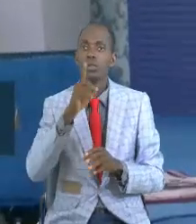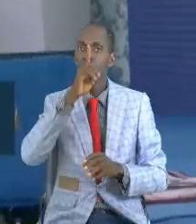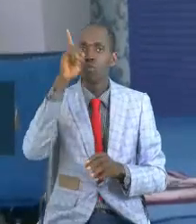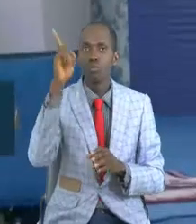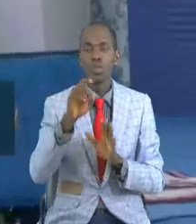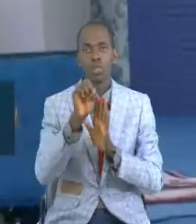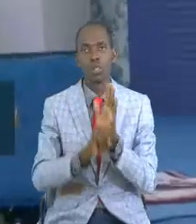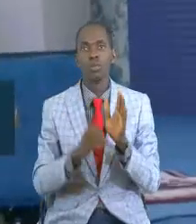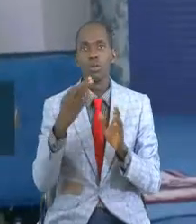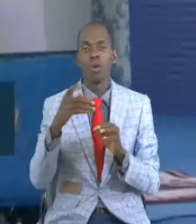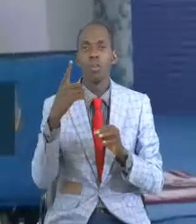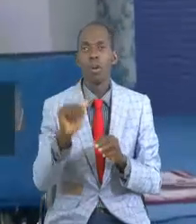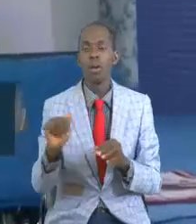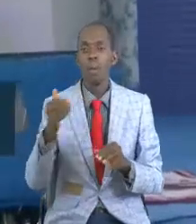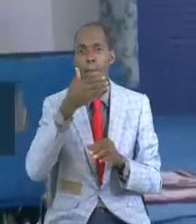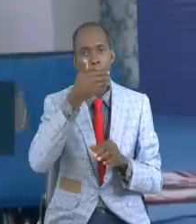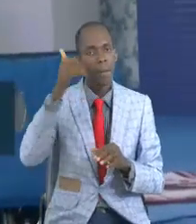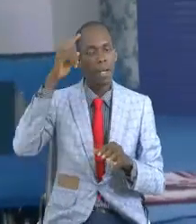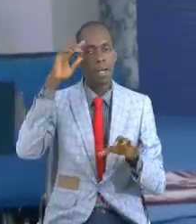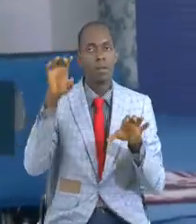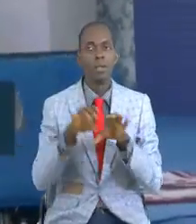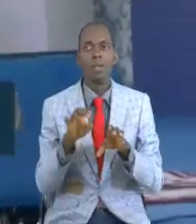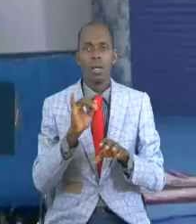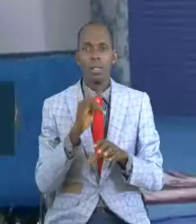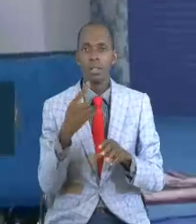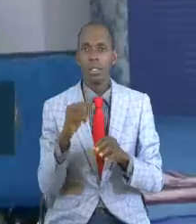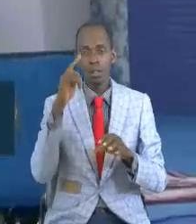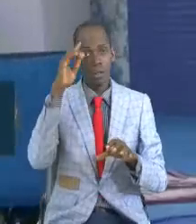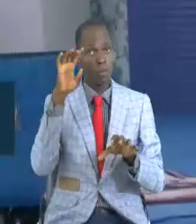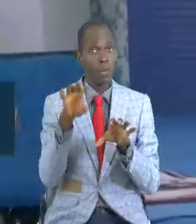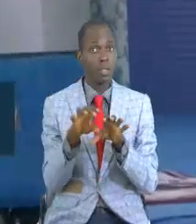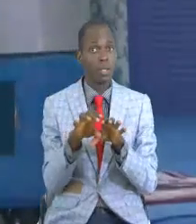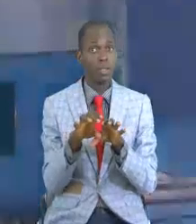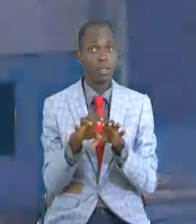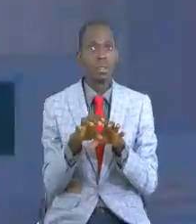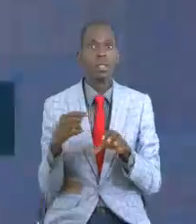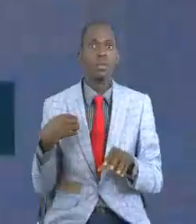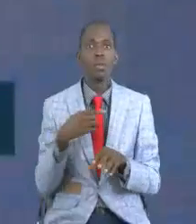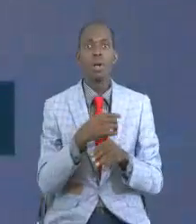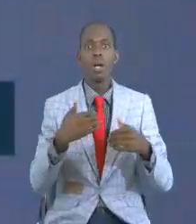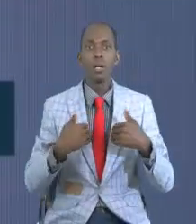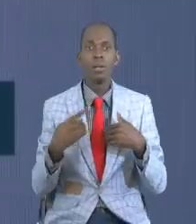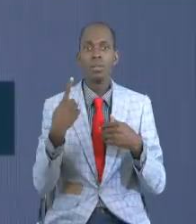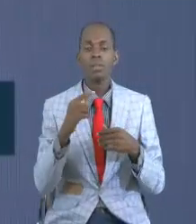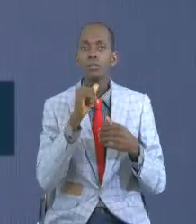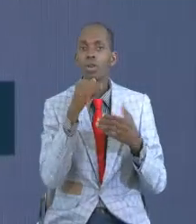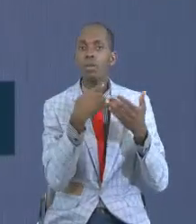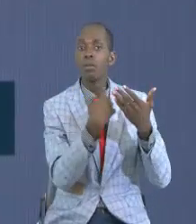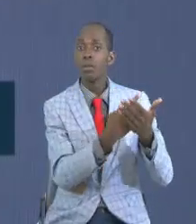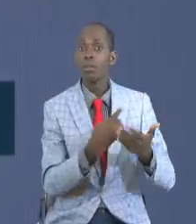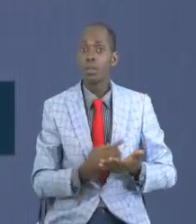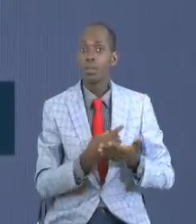the beta a confidence i covered us and will have incontestable confidence